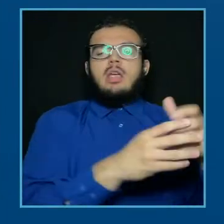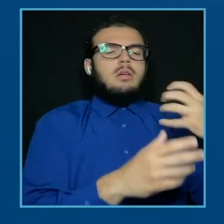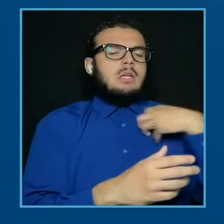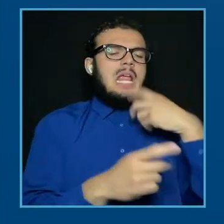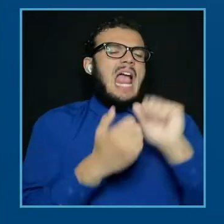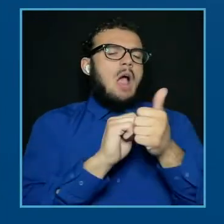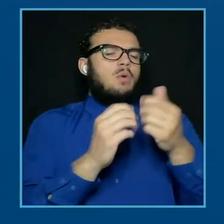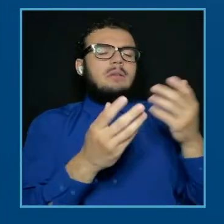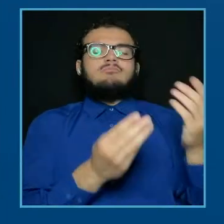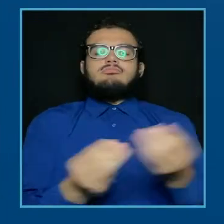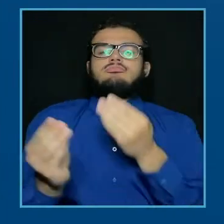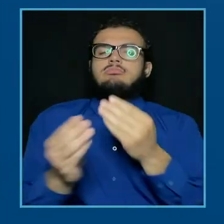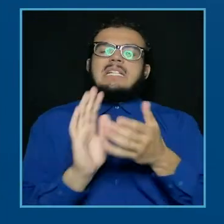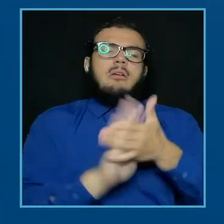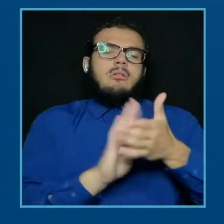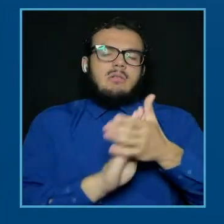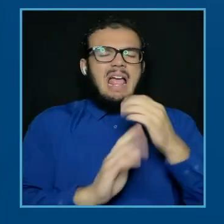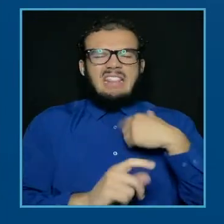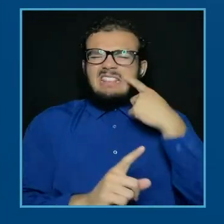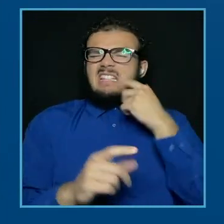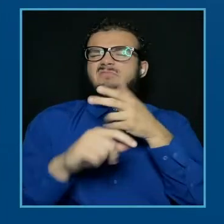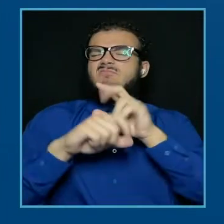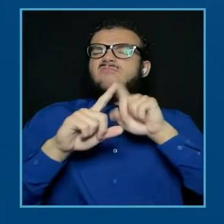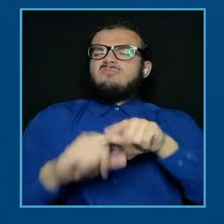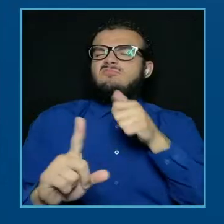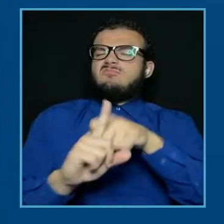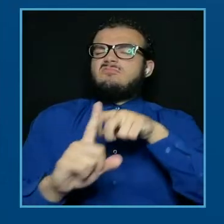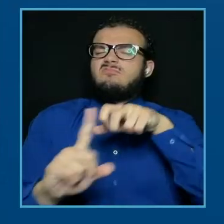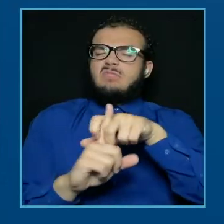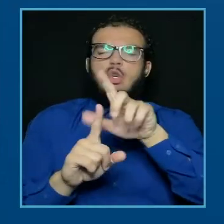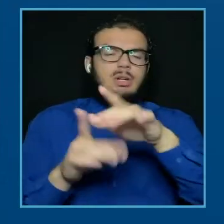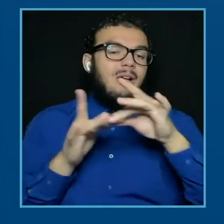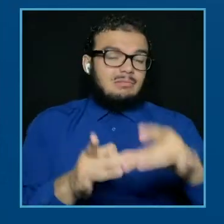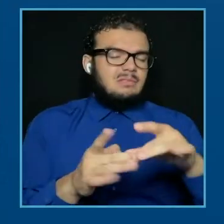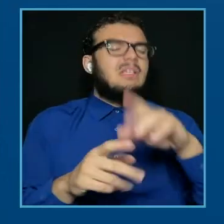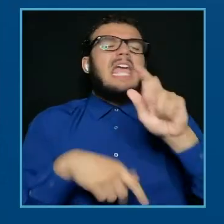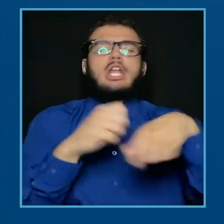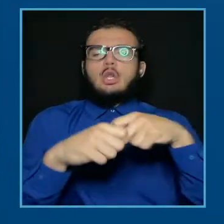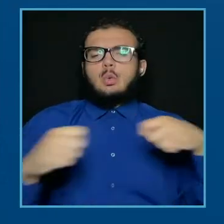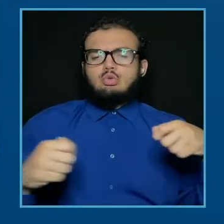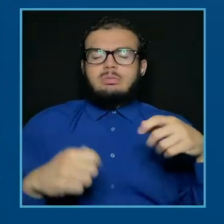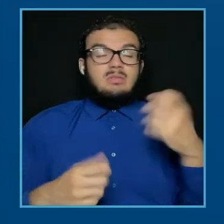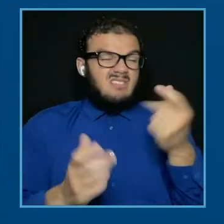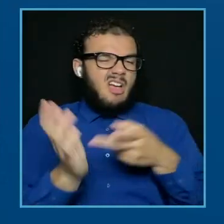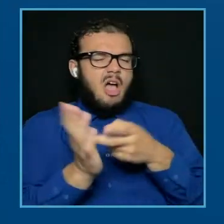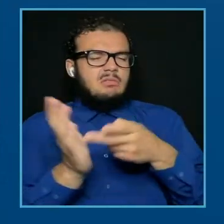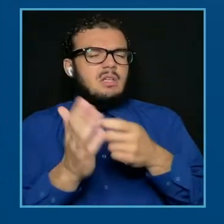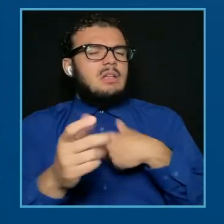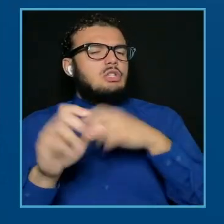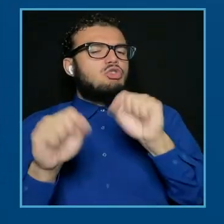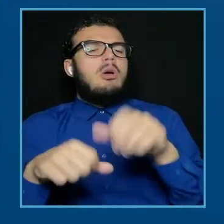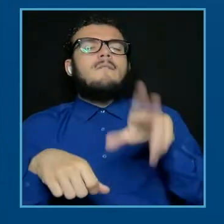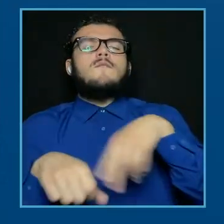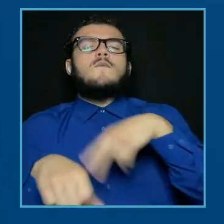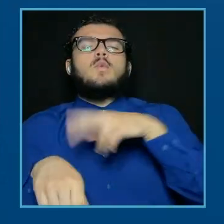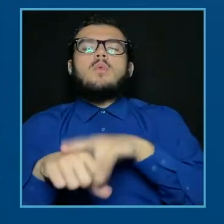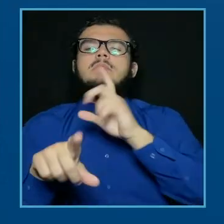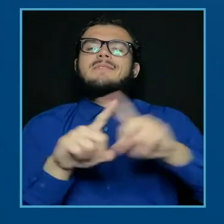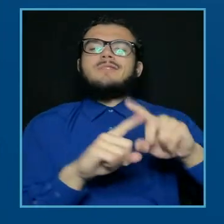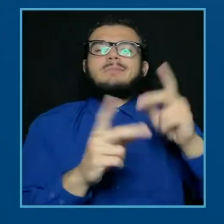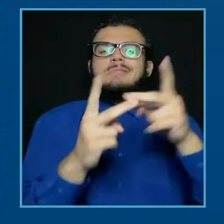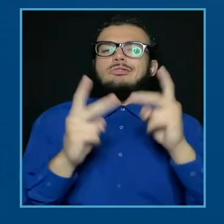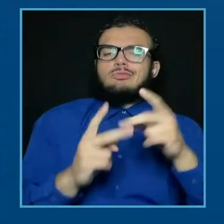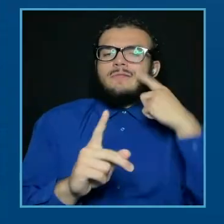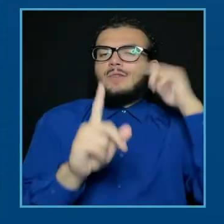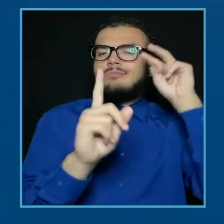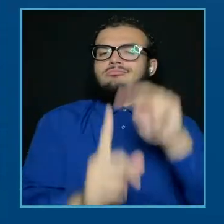And I think we can rely on her guidance. In conclusion here, honestly, there could, of course, been different positions on the